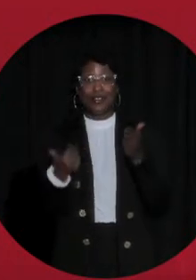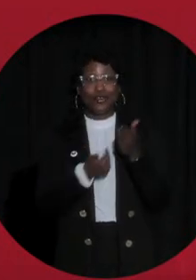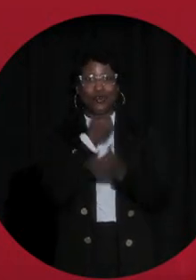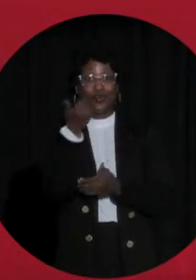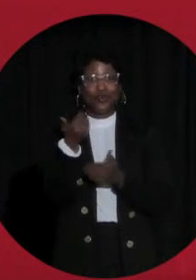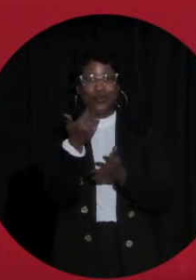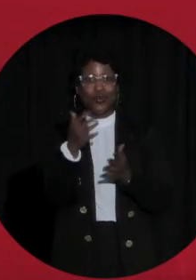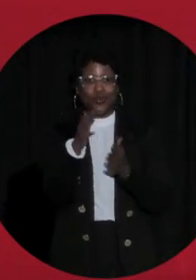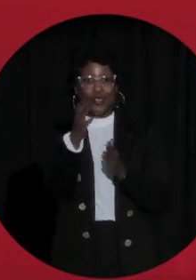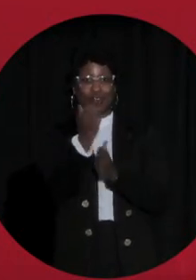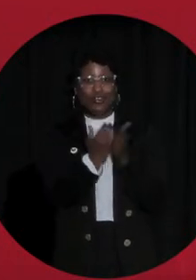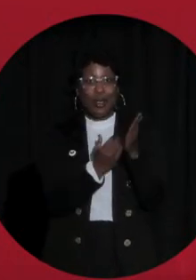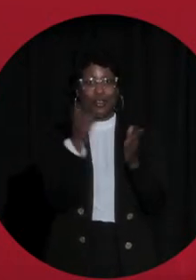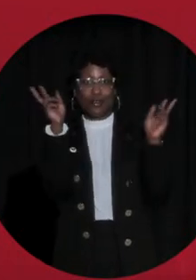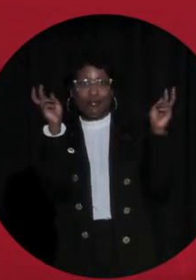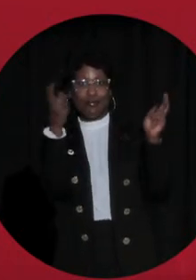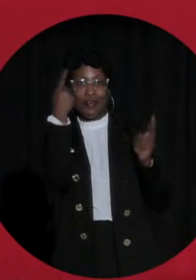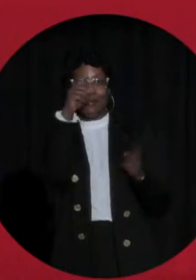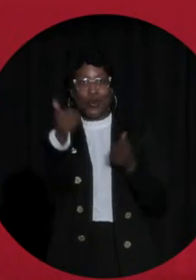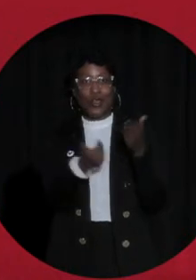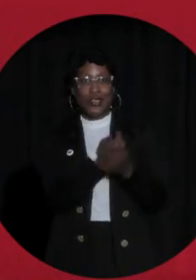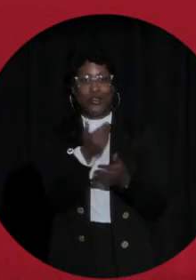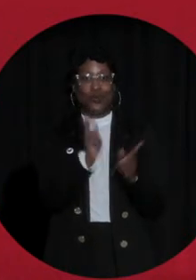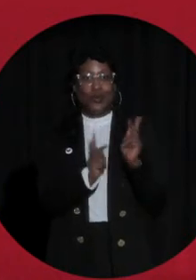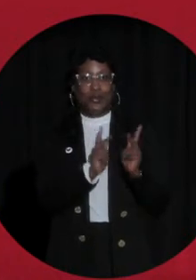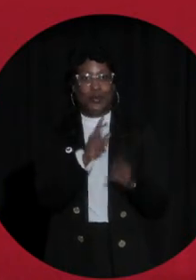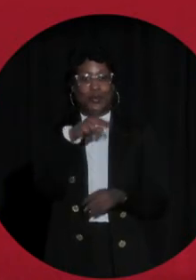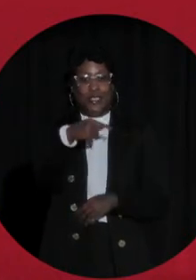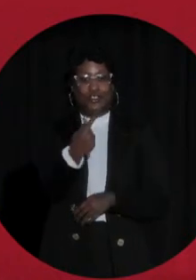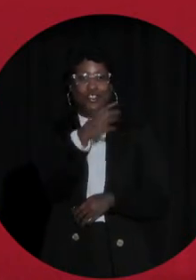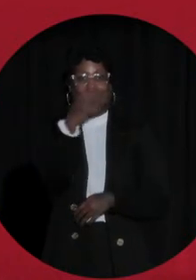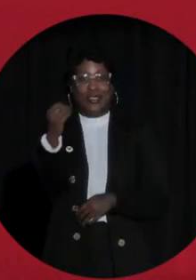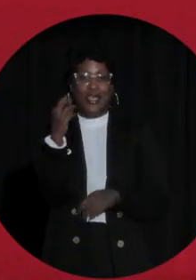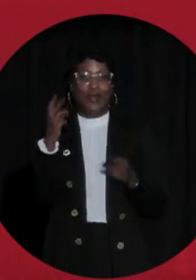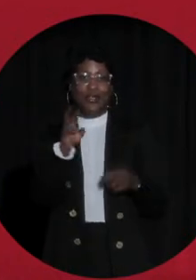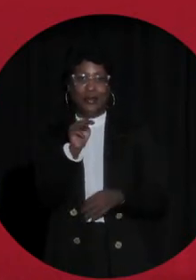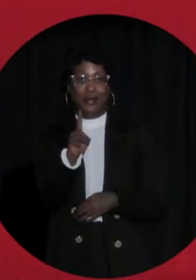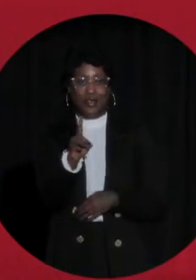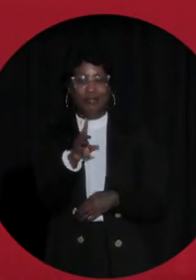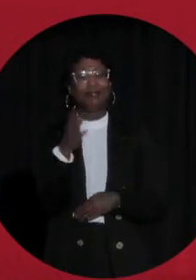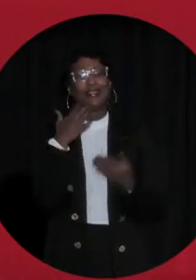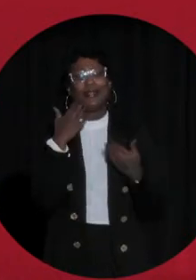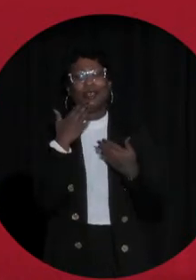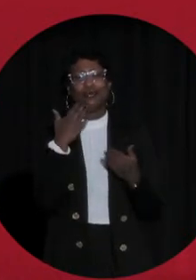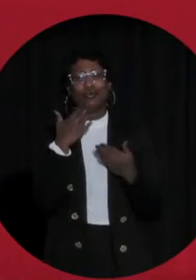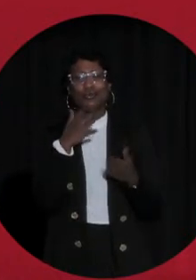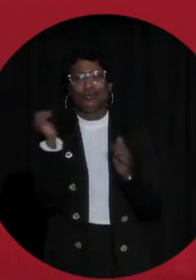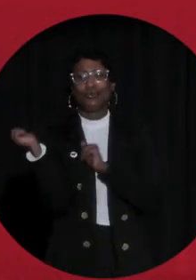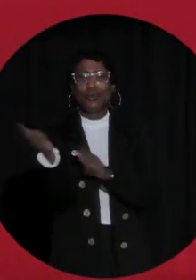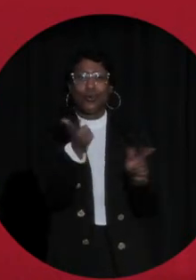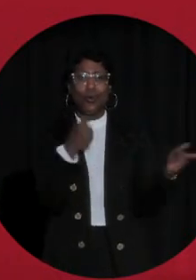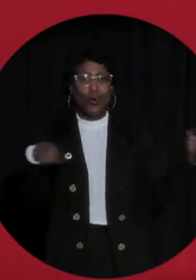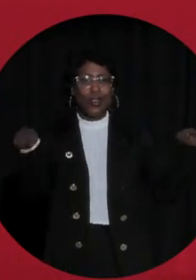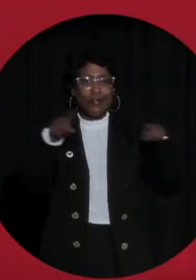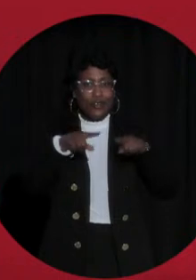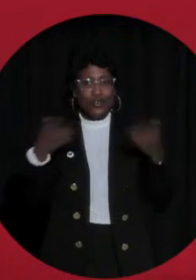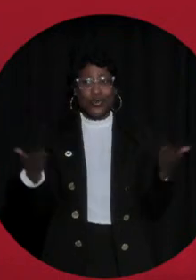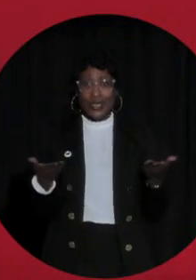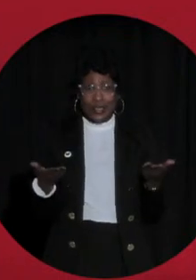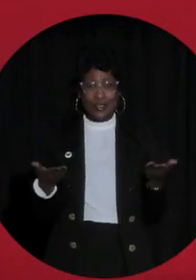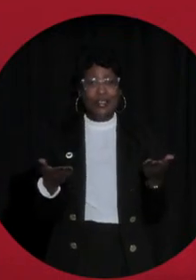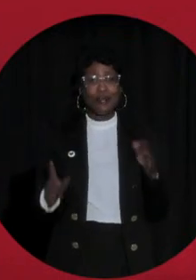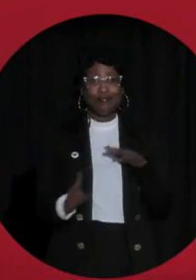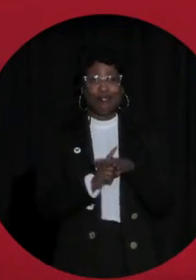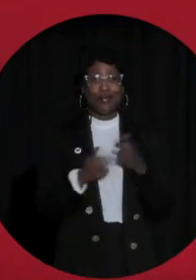George's County, Maryland. Thank you, each one of you, those who are with us today and those who could not be with us,